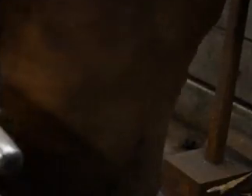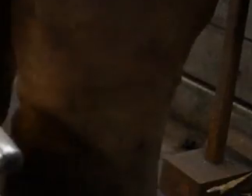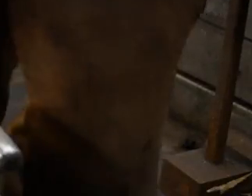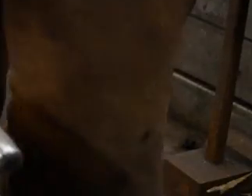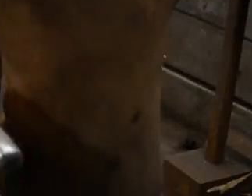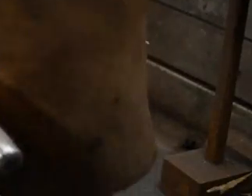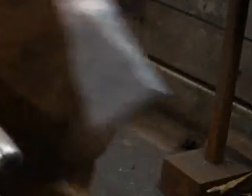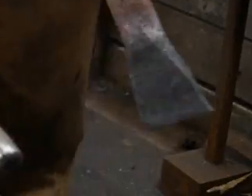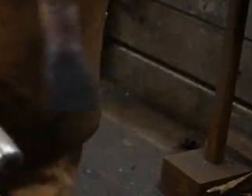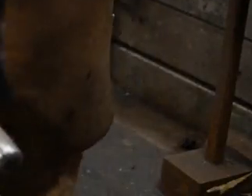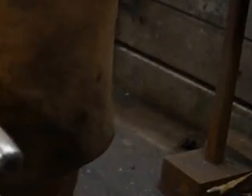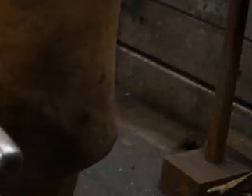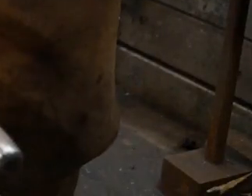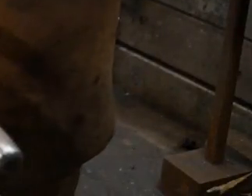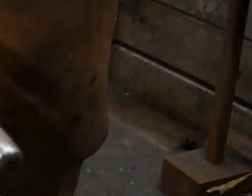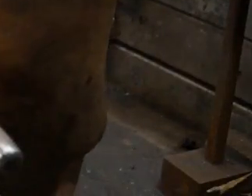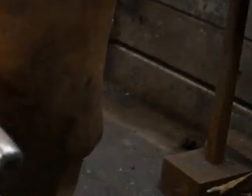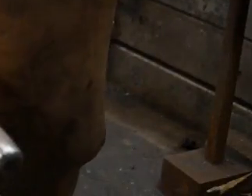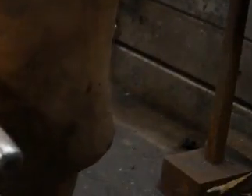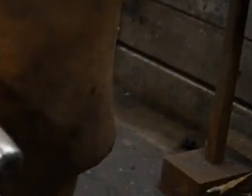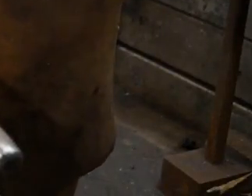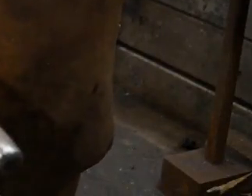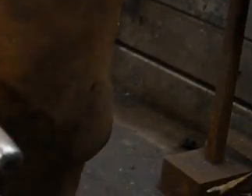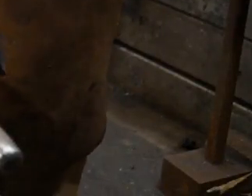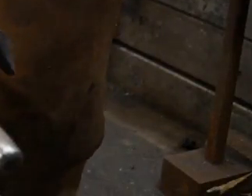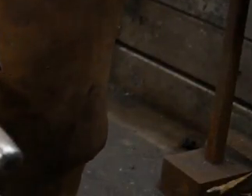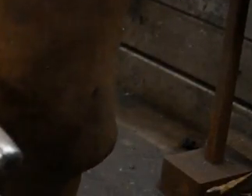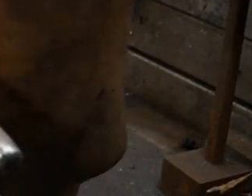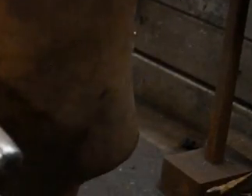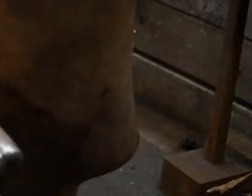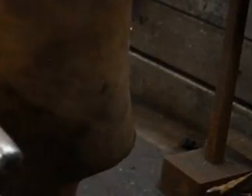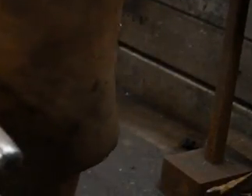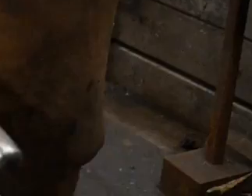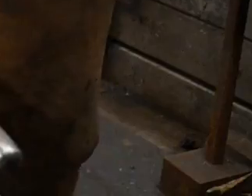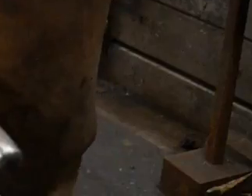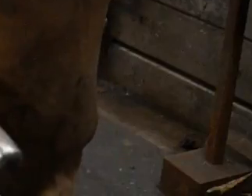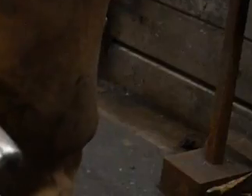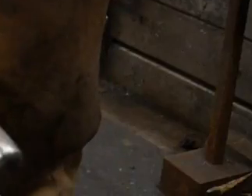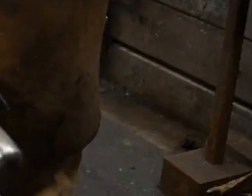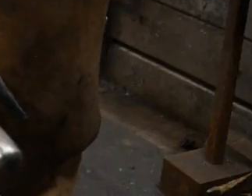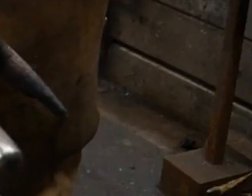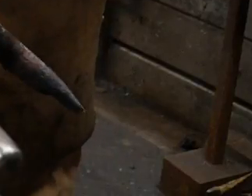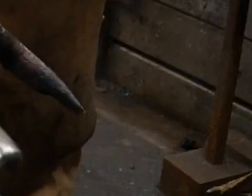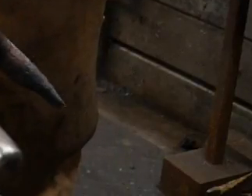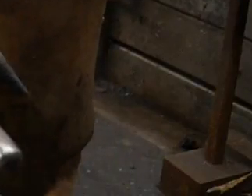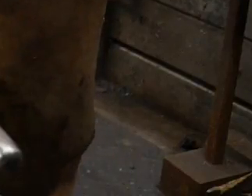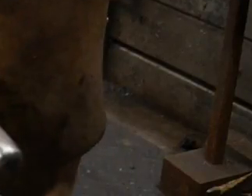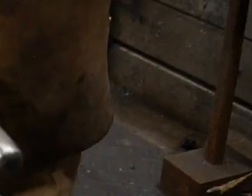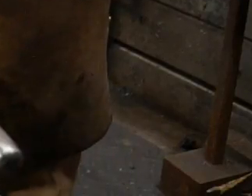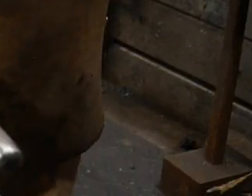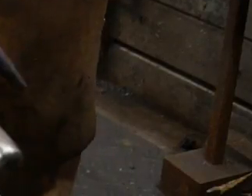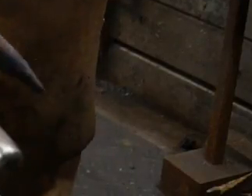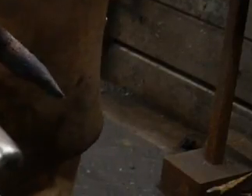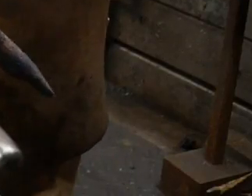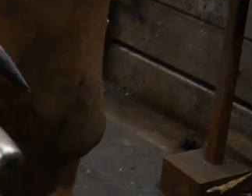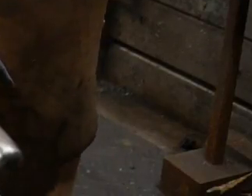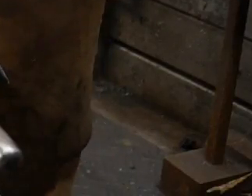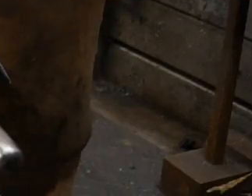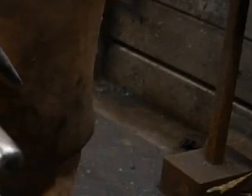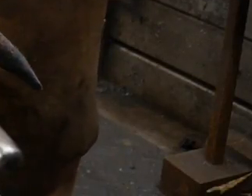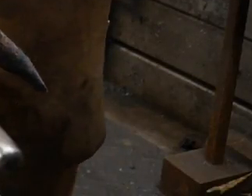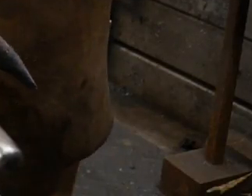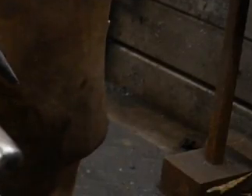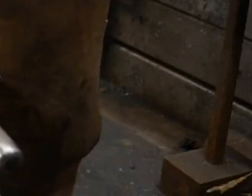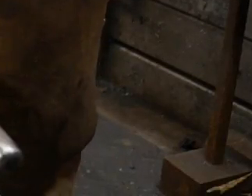The Baca Maker, it had to be forced through a board. Granddad's Forge says round is weaker. The Baca Maker